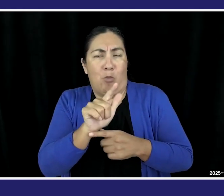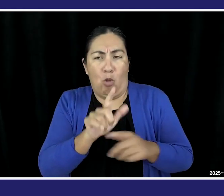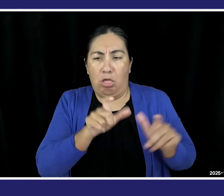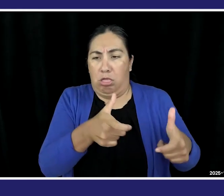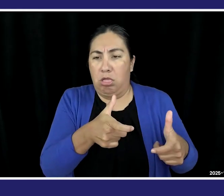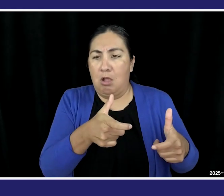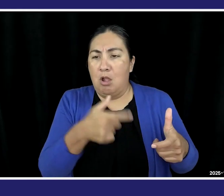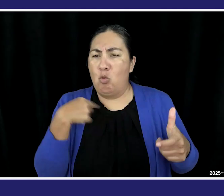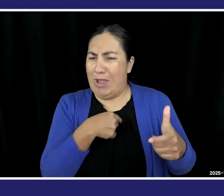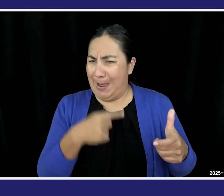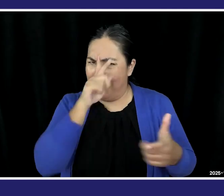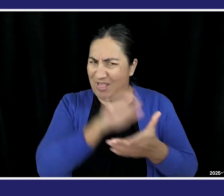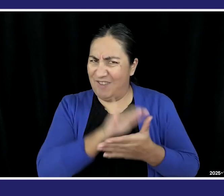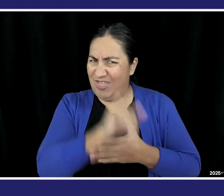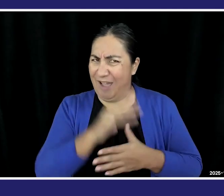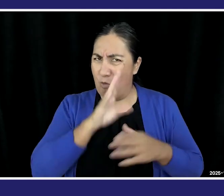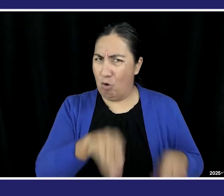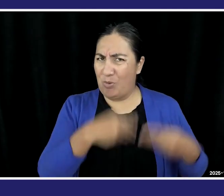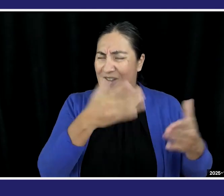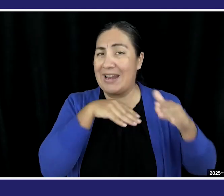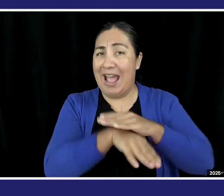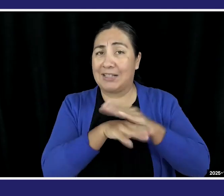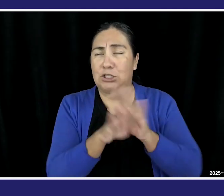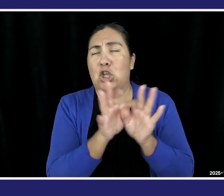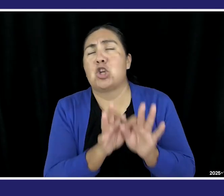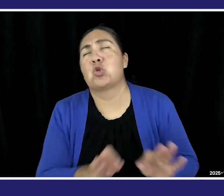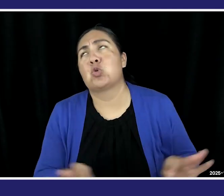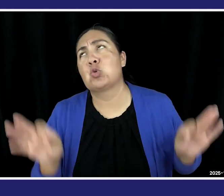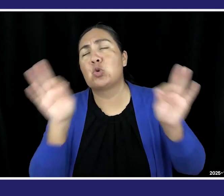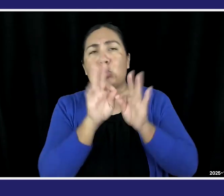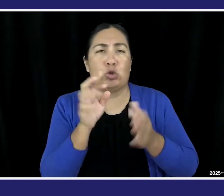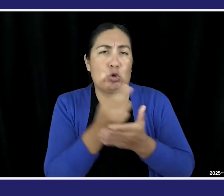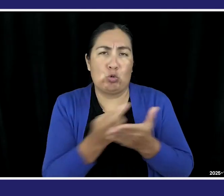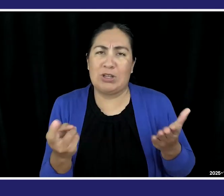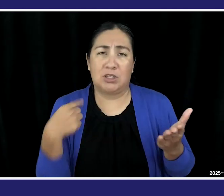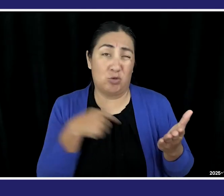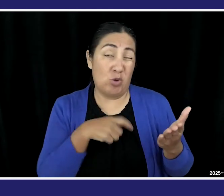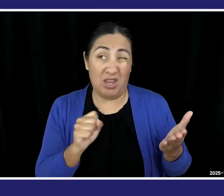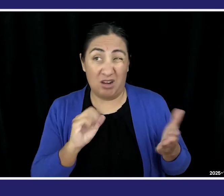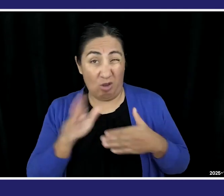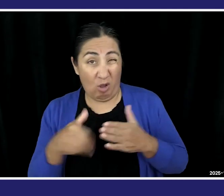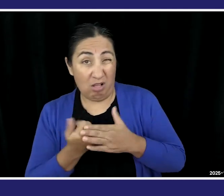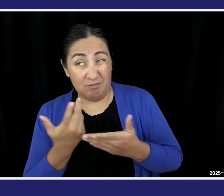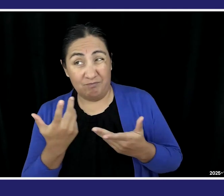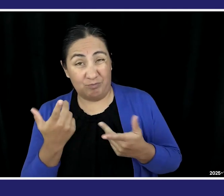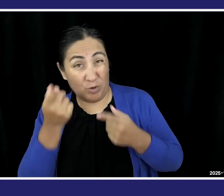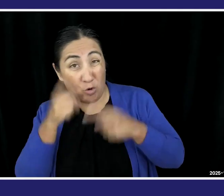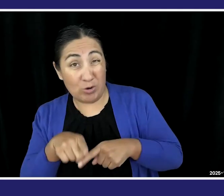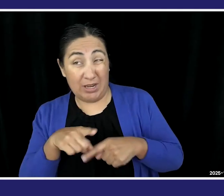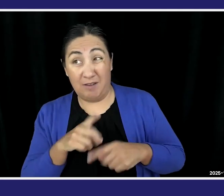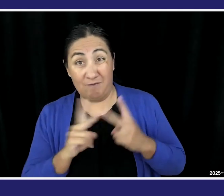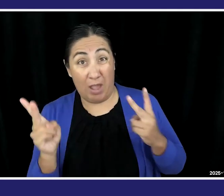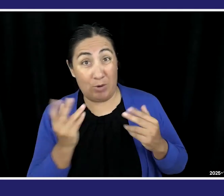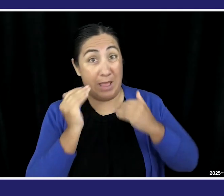provide access to crucial resources that I think we can all acknowledge have been incredibly limited